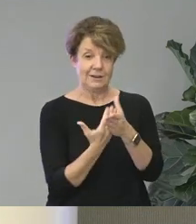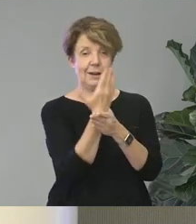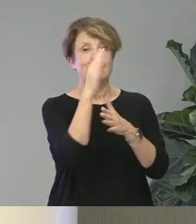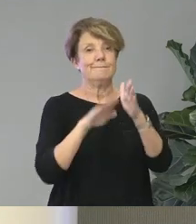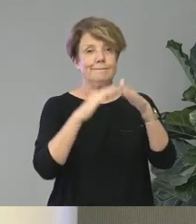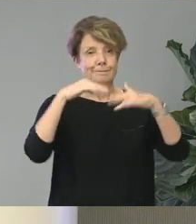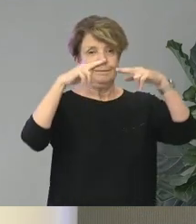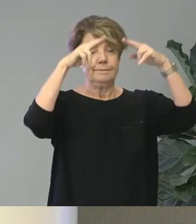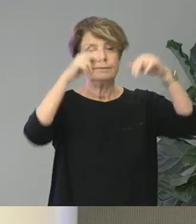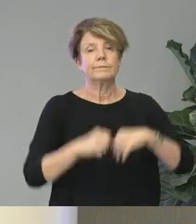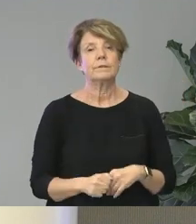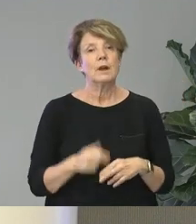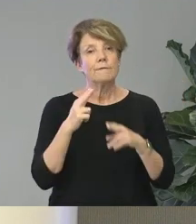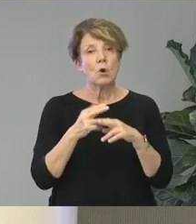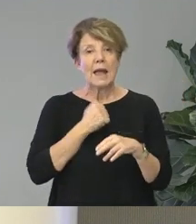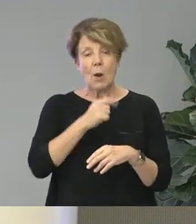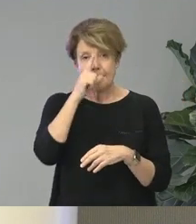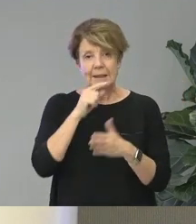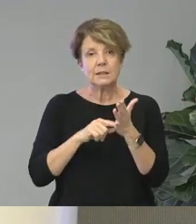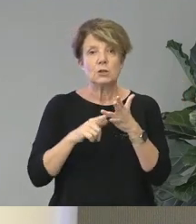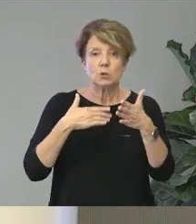to handle and respond to complaints.